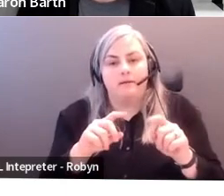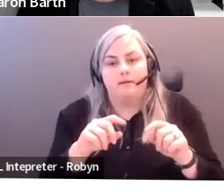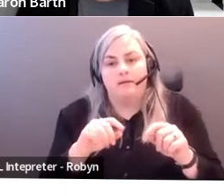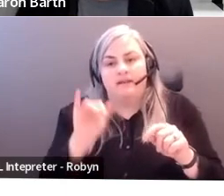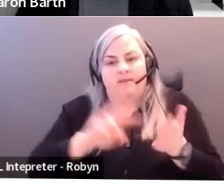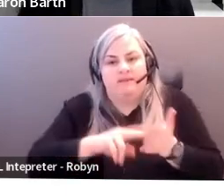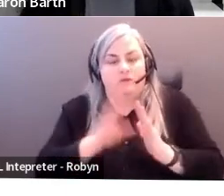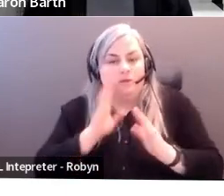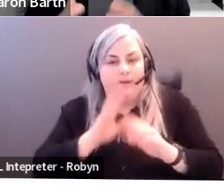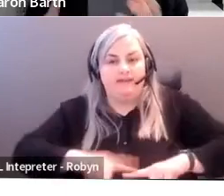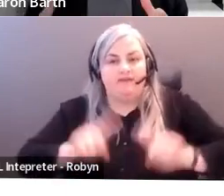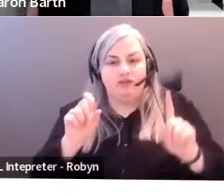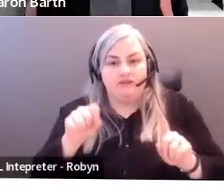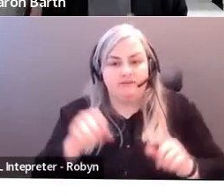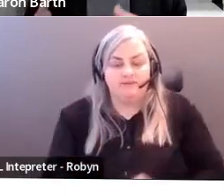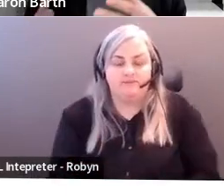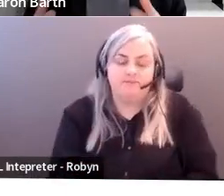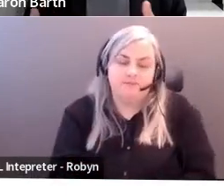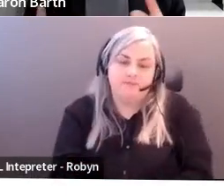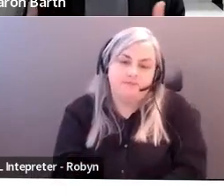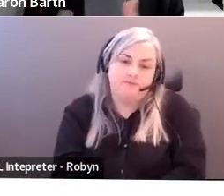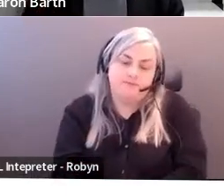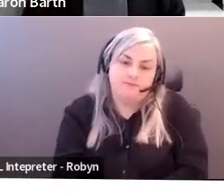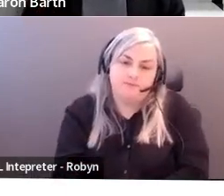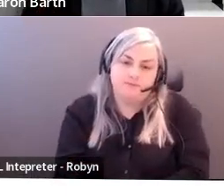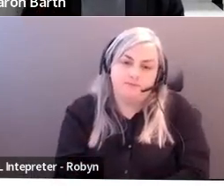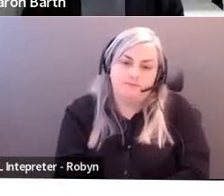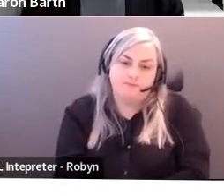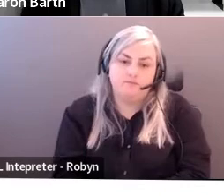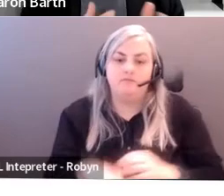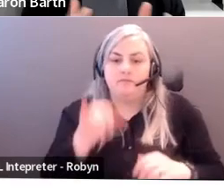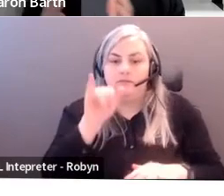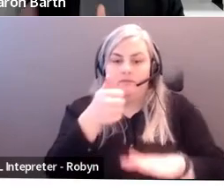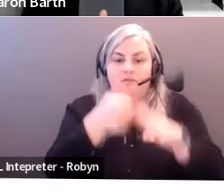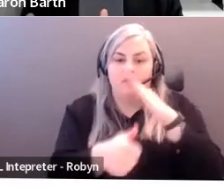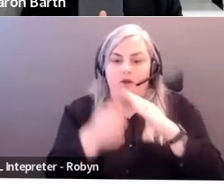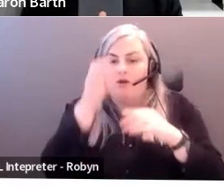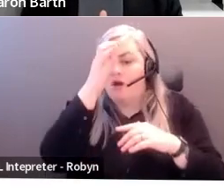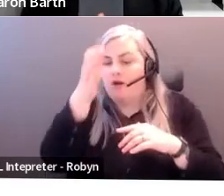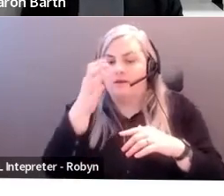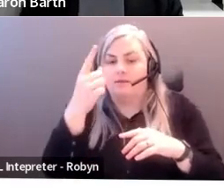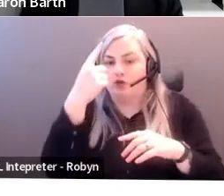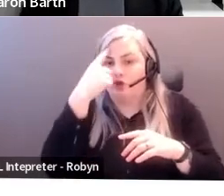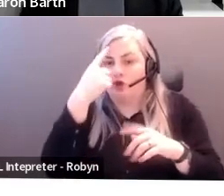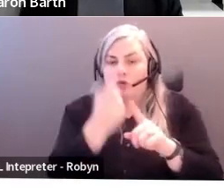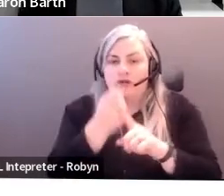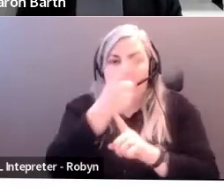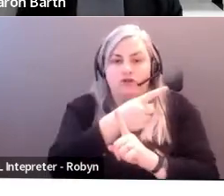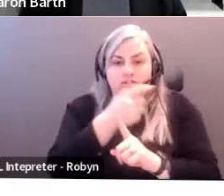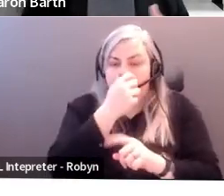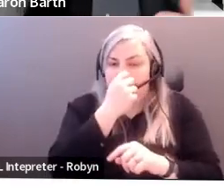different. And that's kind of that's actually really baked into the concept of neurodiversity, is that there